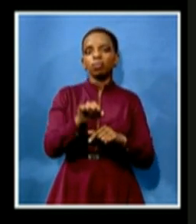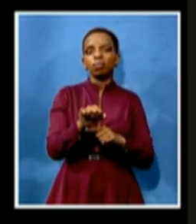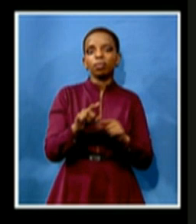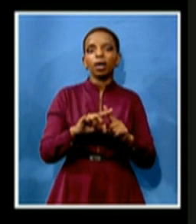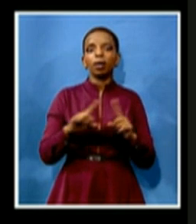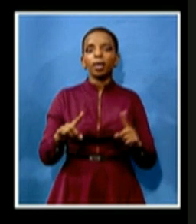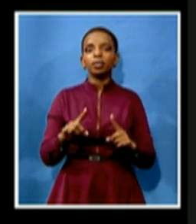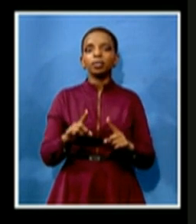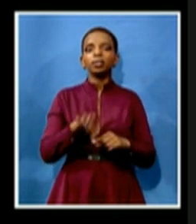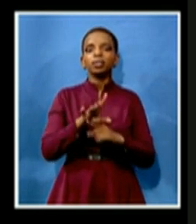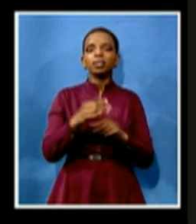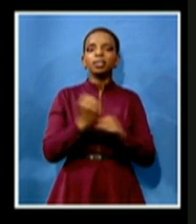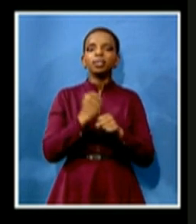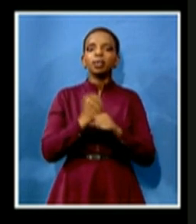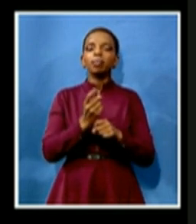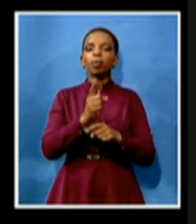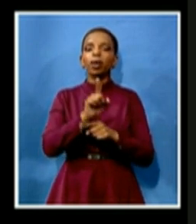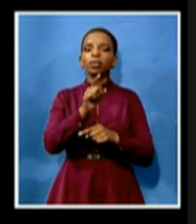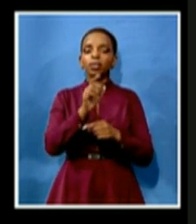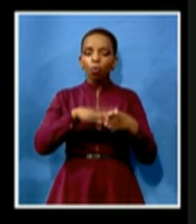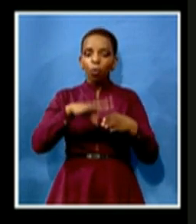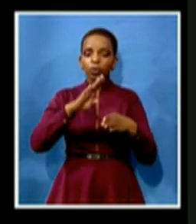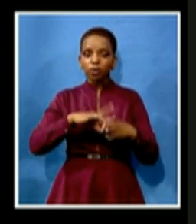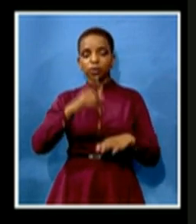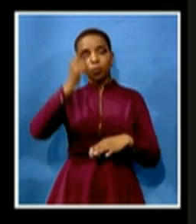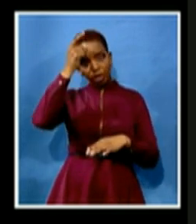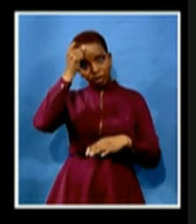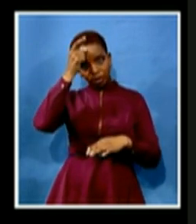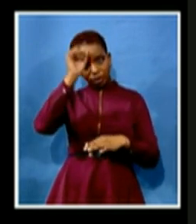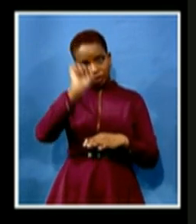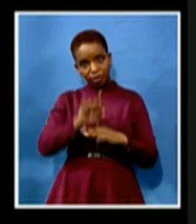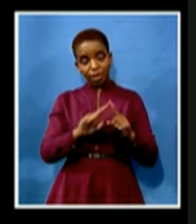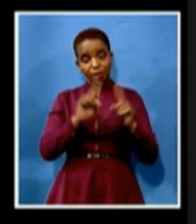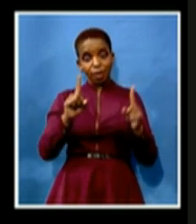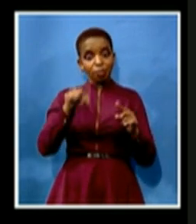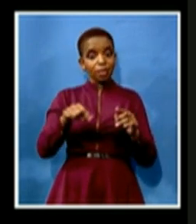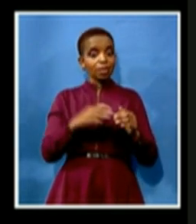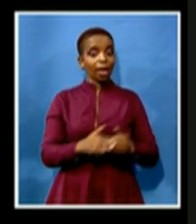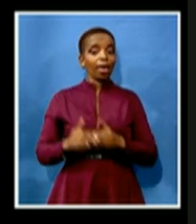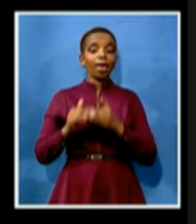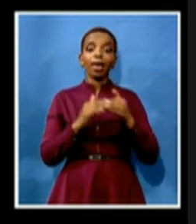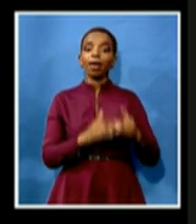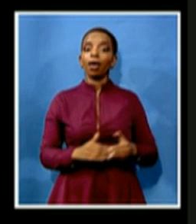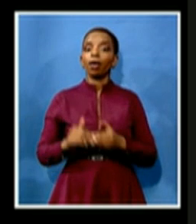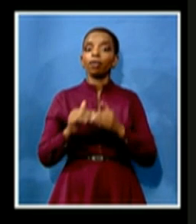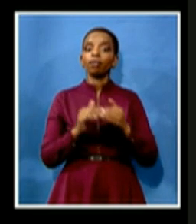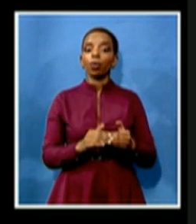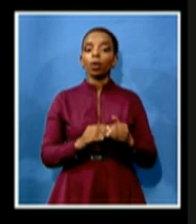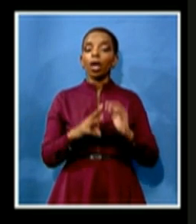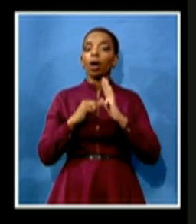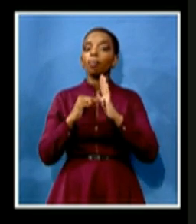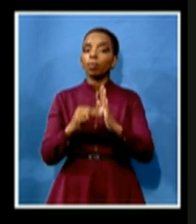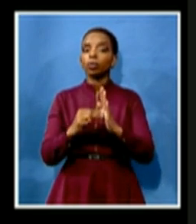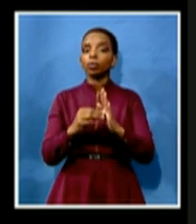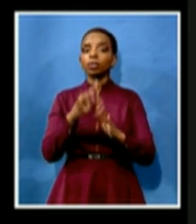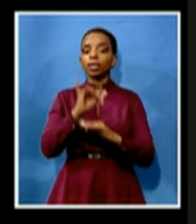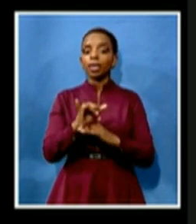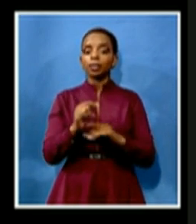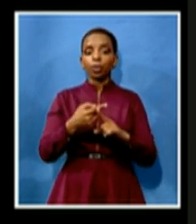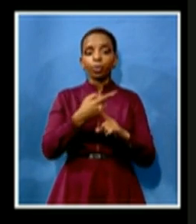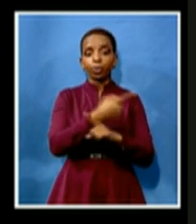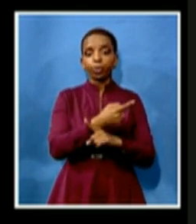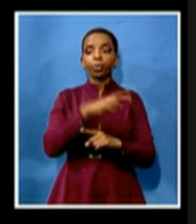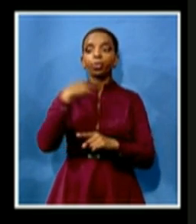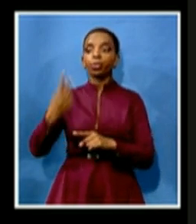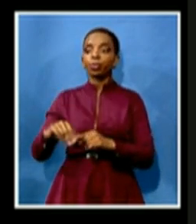and we have to be very careful not to use models that are inconsistent with the reality that's emerged elsewhere in the world and that